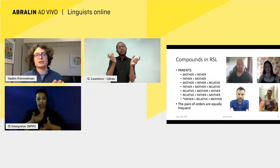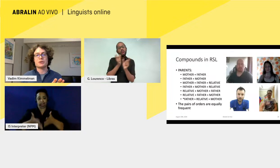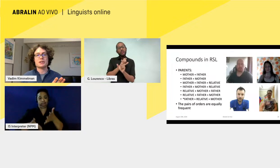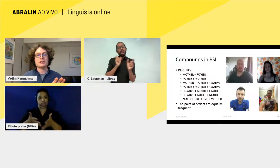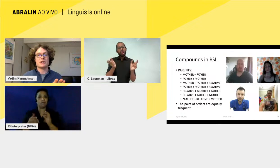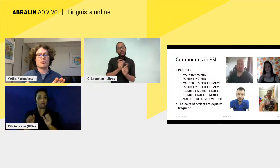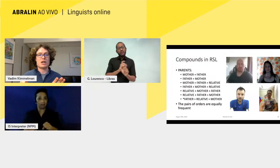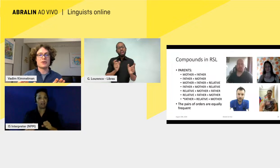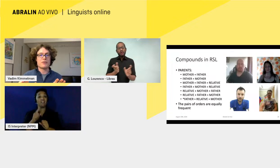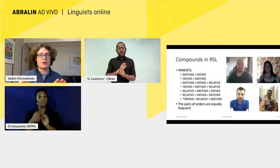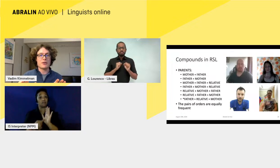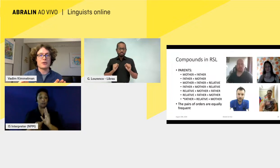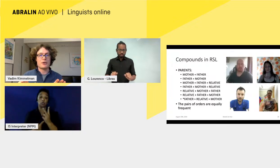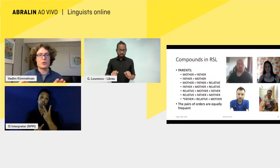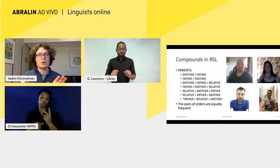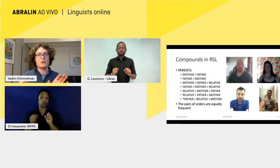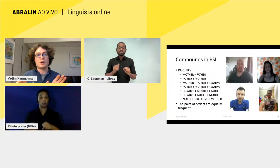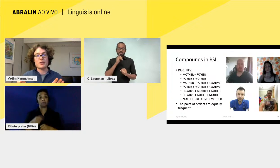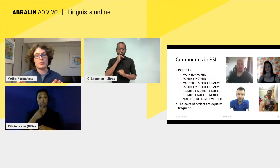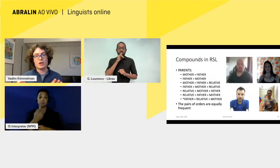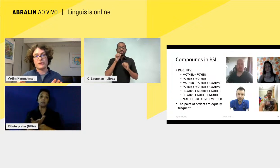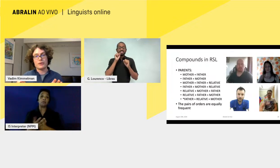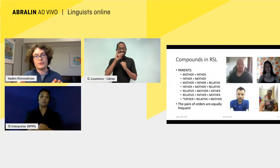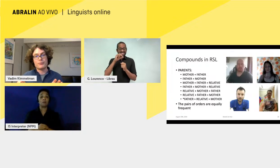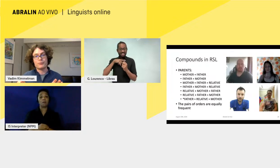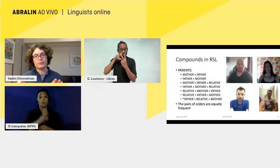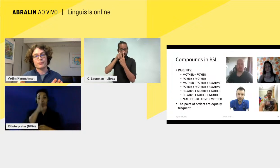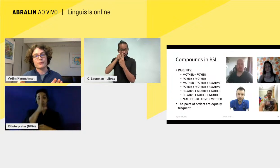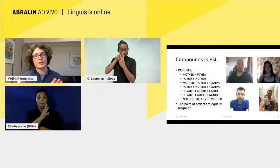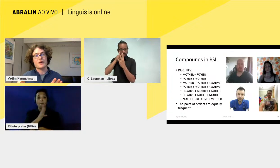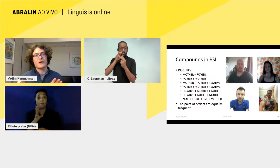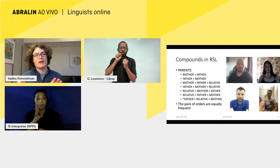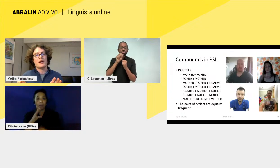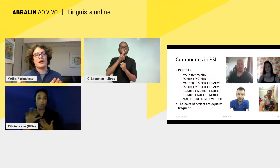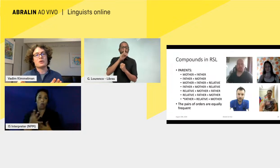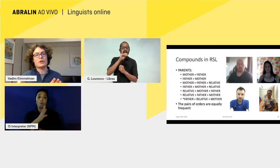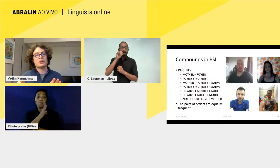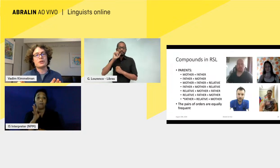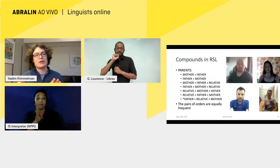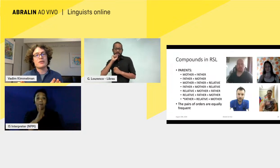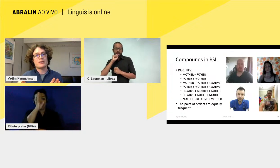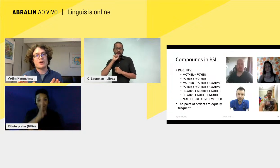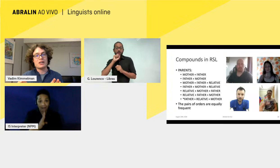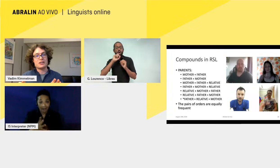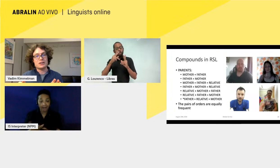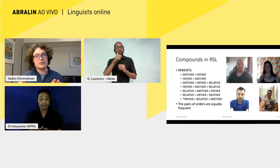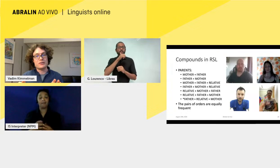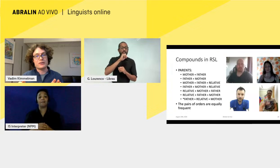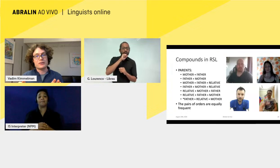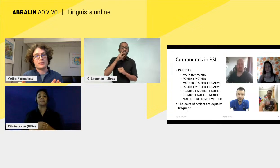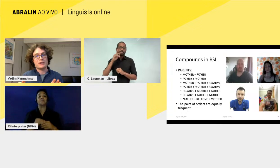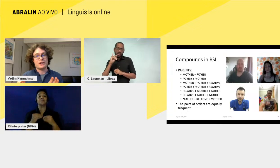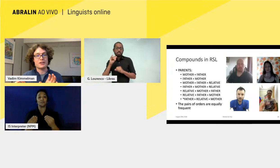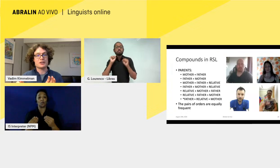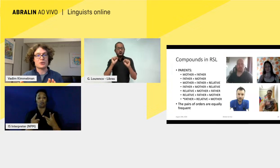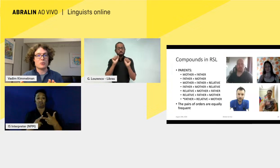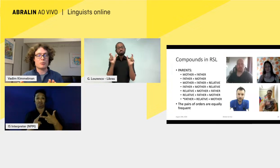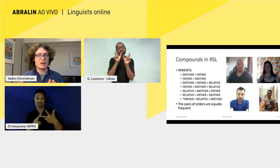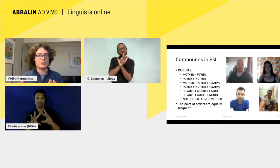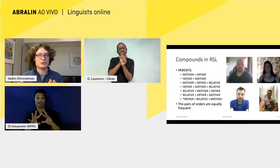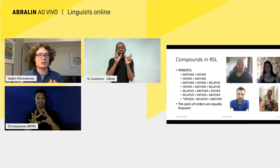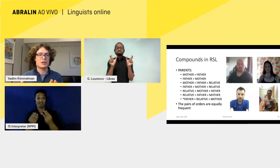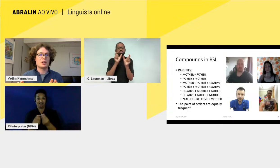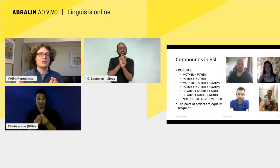two elements, you can say mother, father, or father, mother. And when you have the relative in